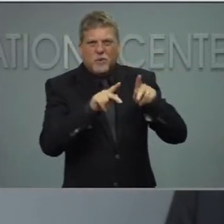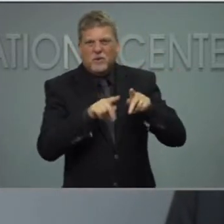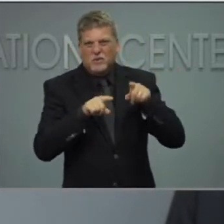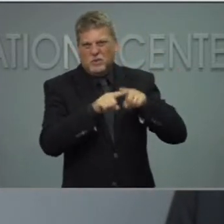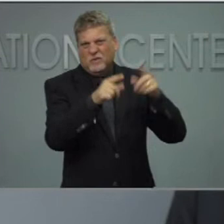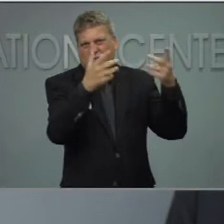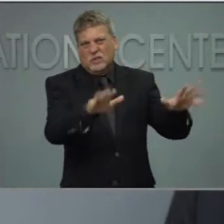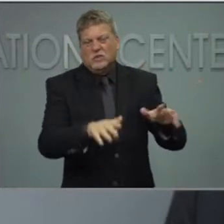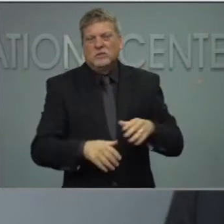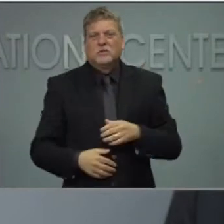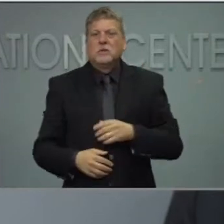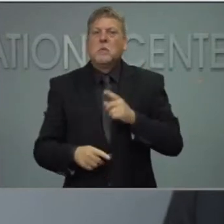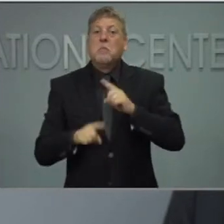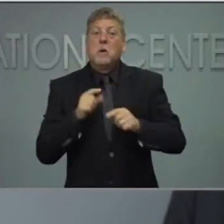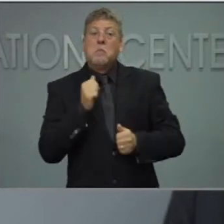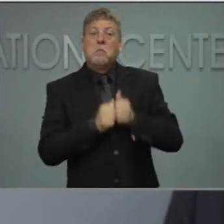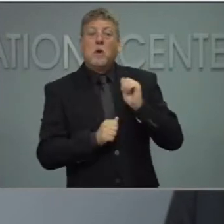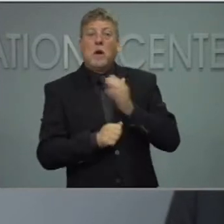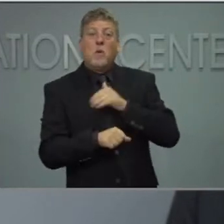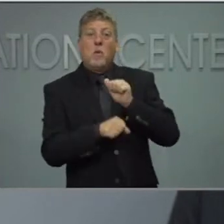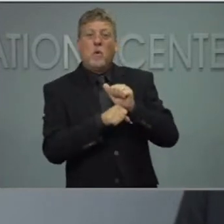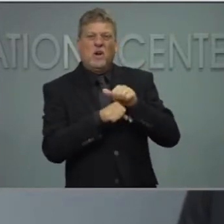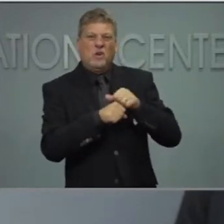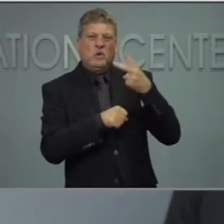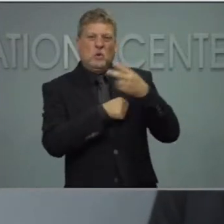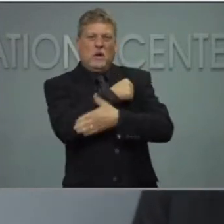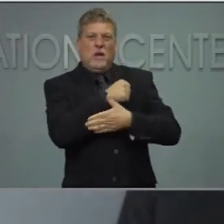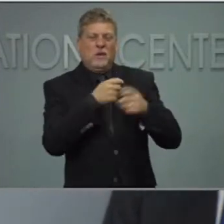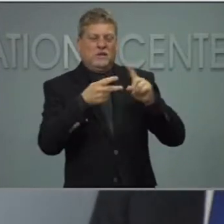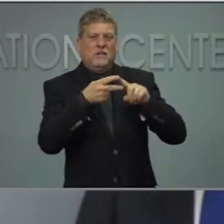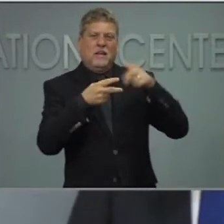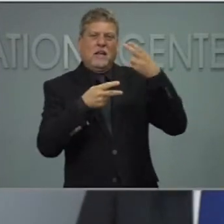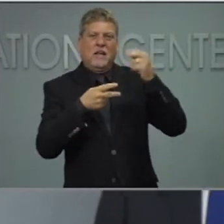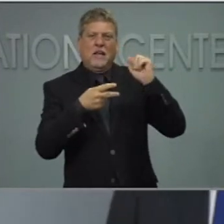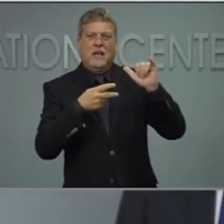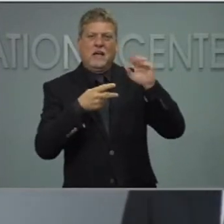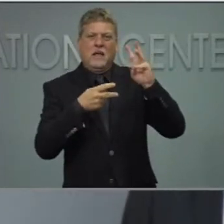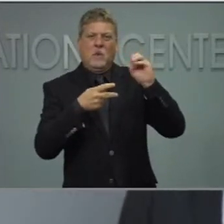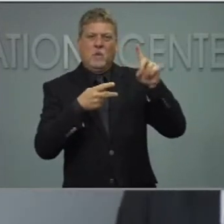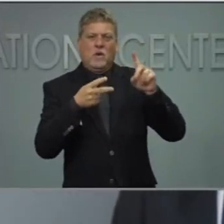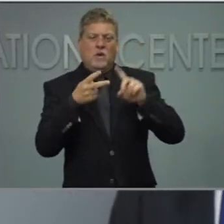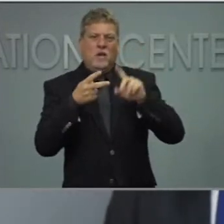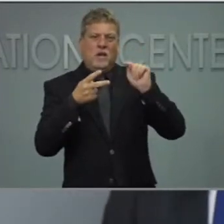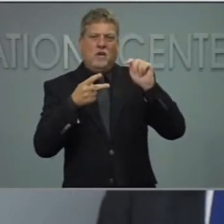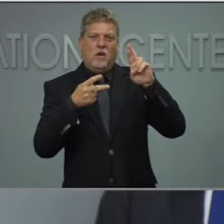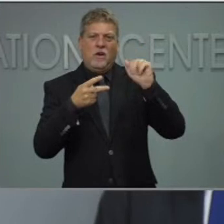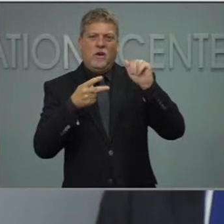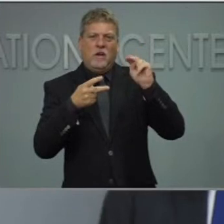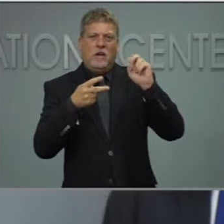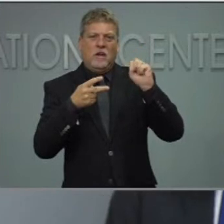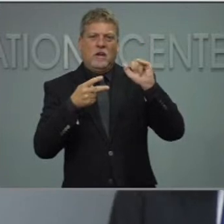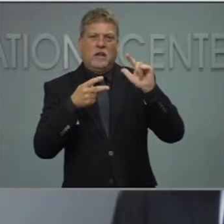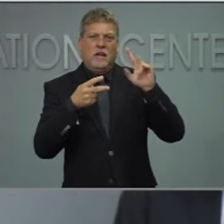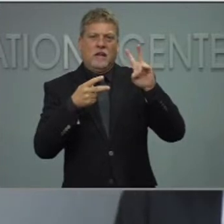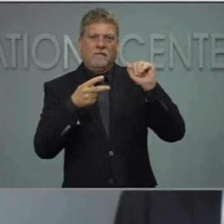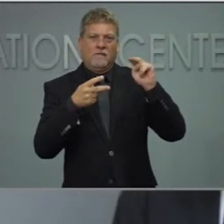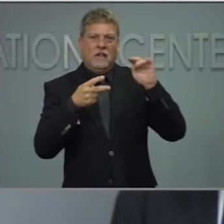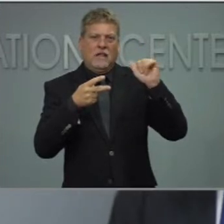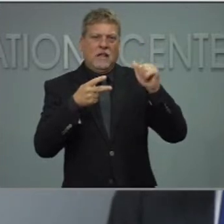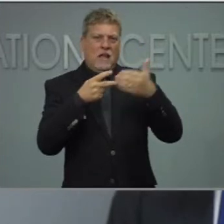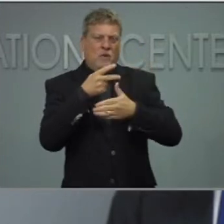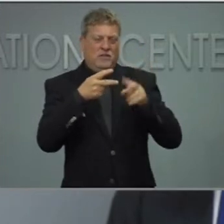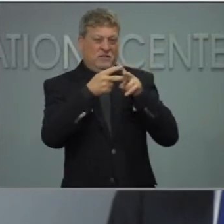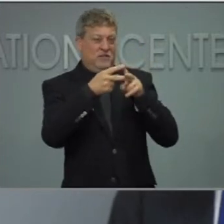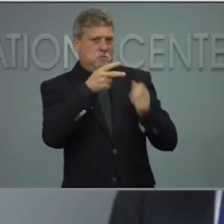impact right now does seem to be in Haywood and Transylvania counties, and we will continue to put support from the state emergency response